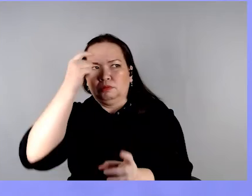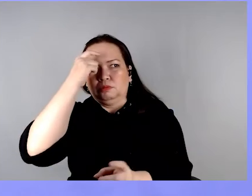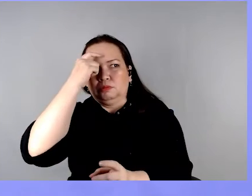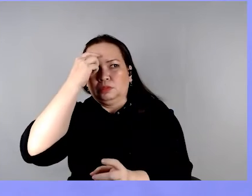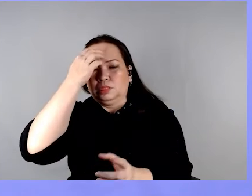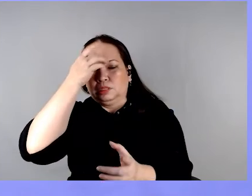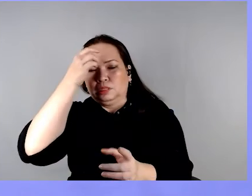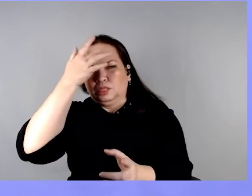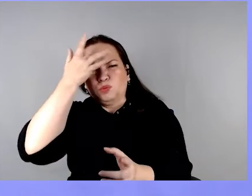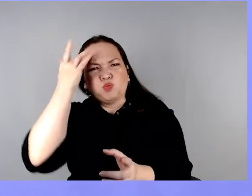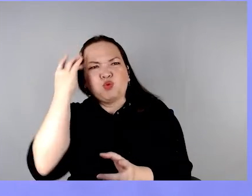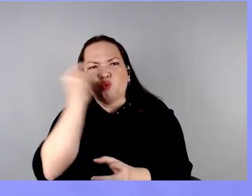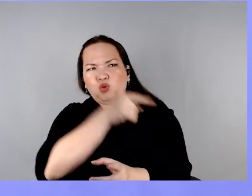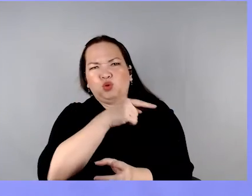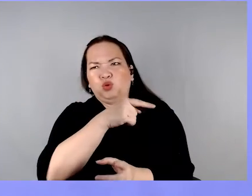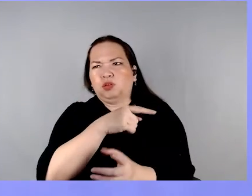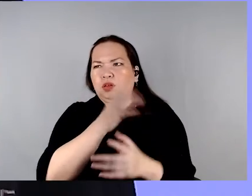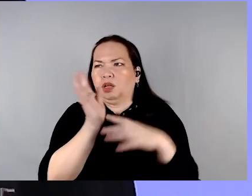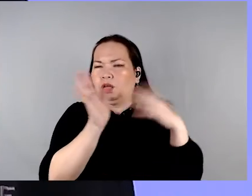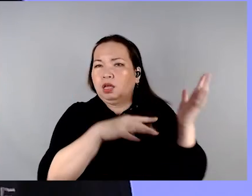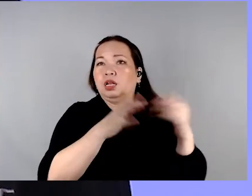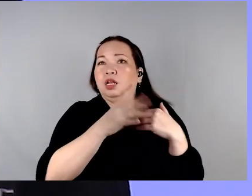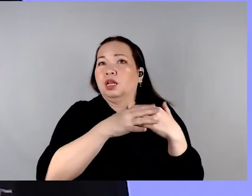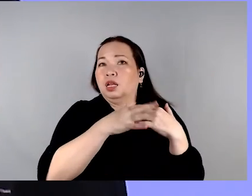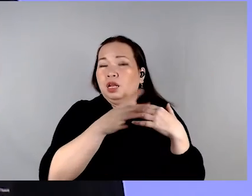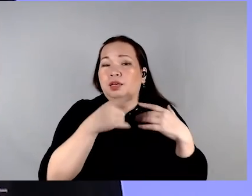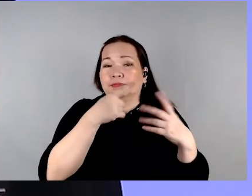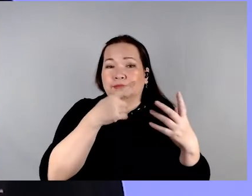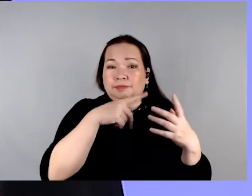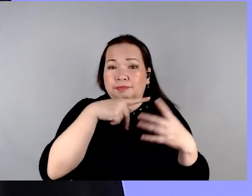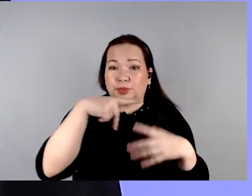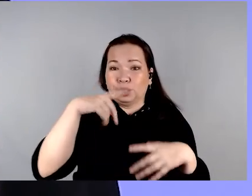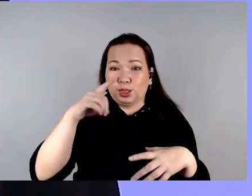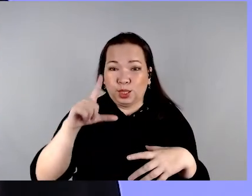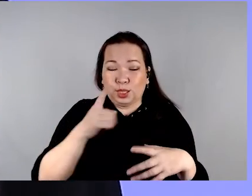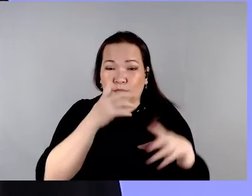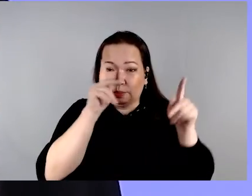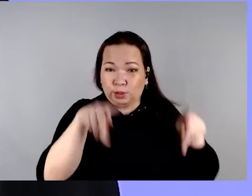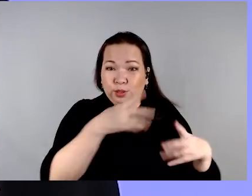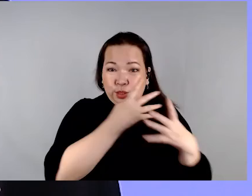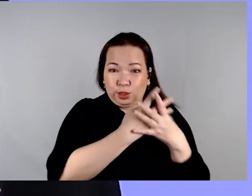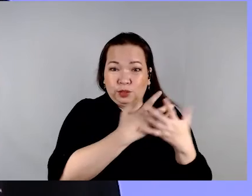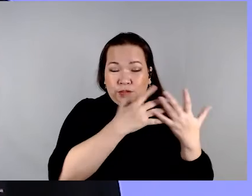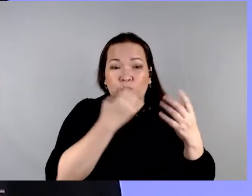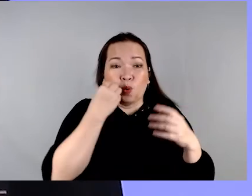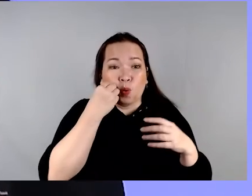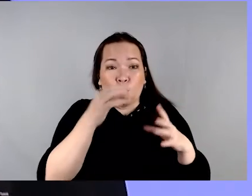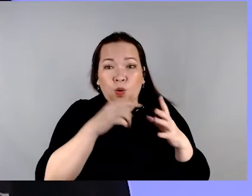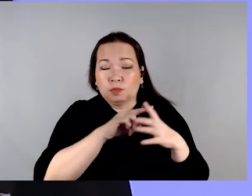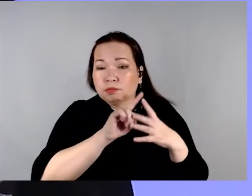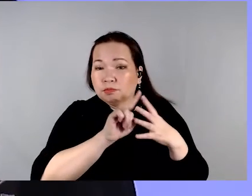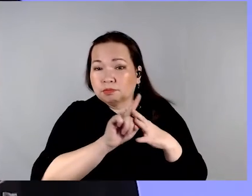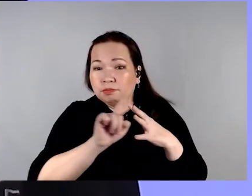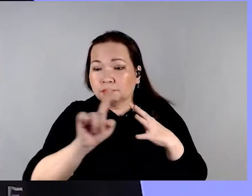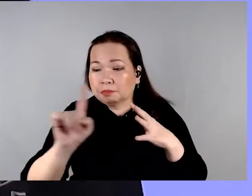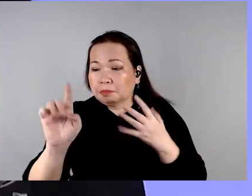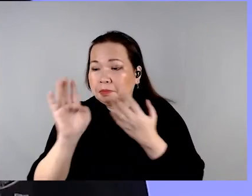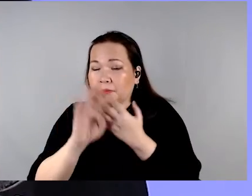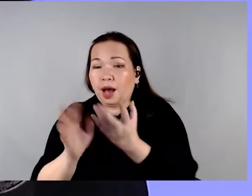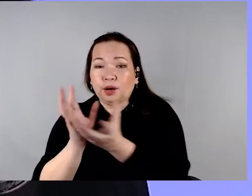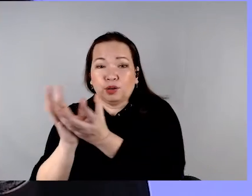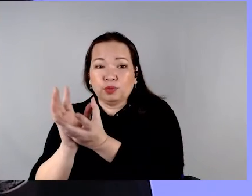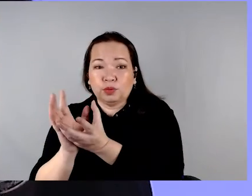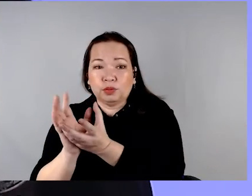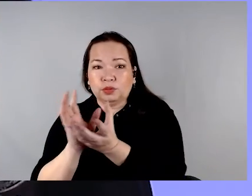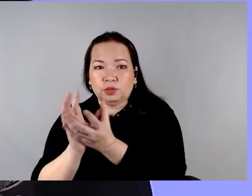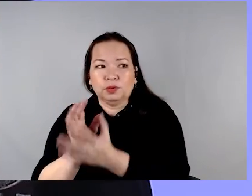the community tends to forget about them. So, when the time comes that a PDL has finished serving their sentence and is